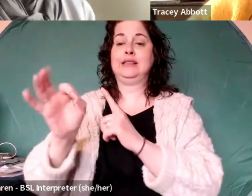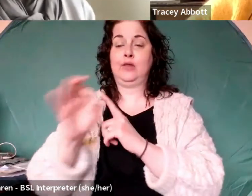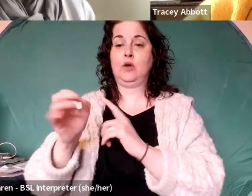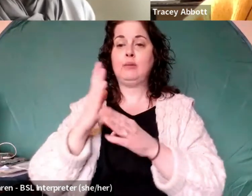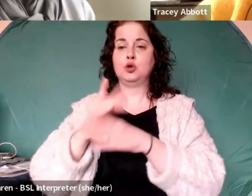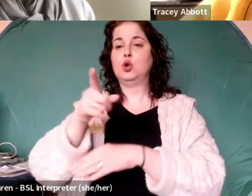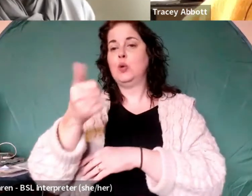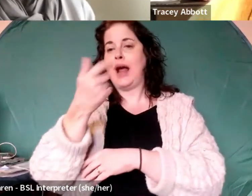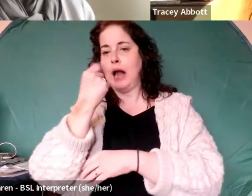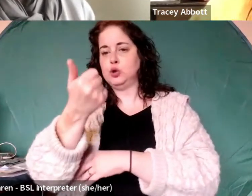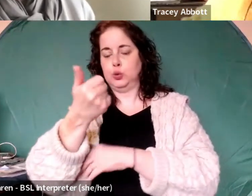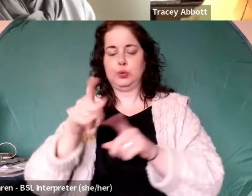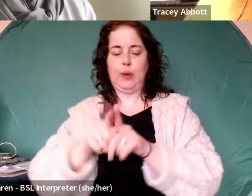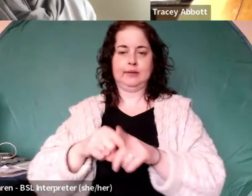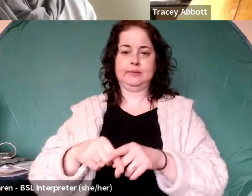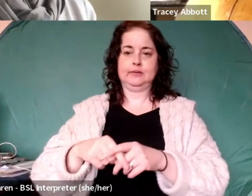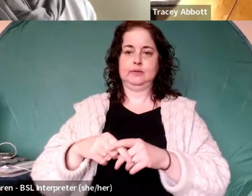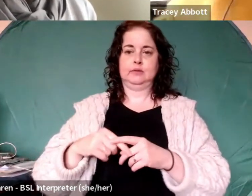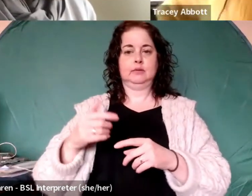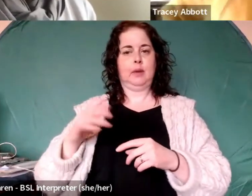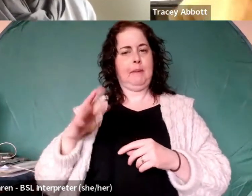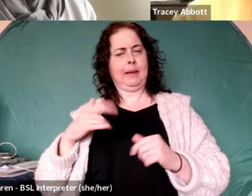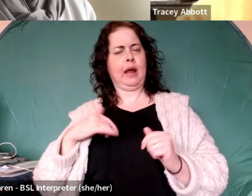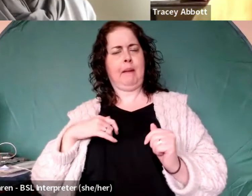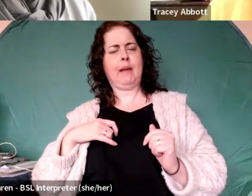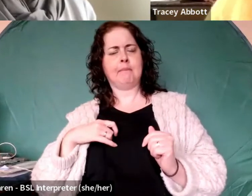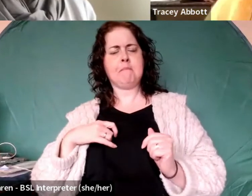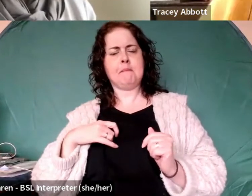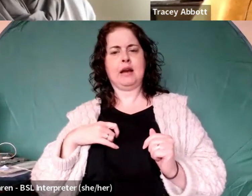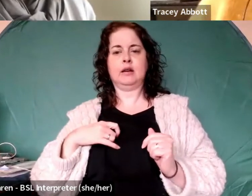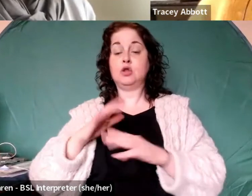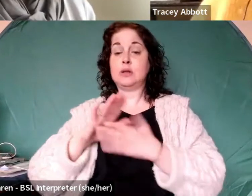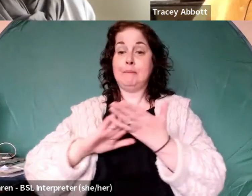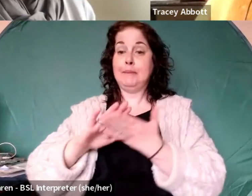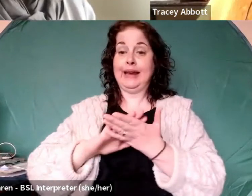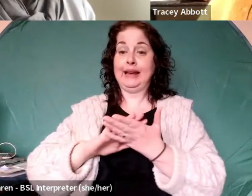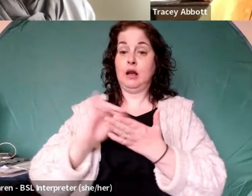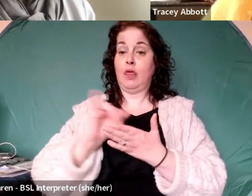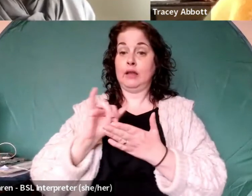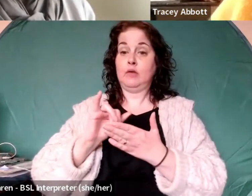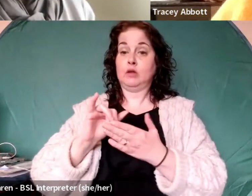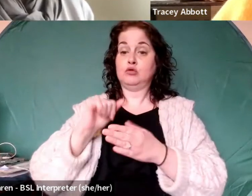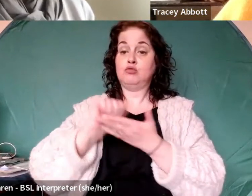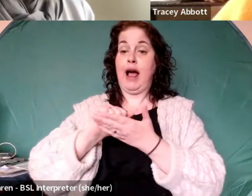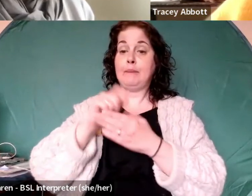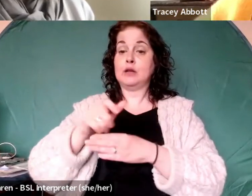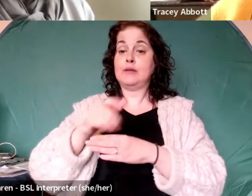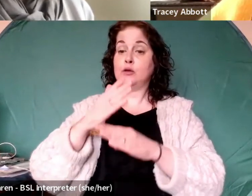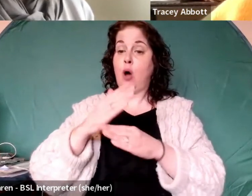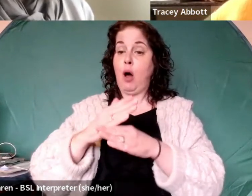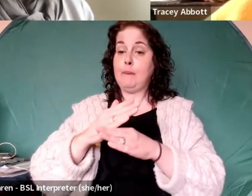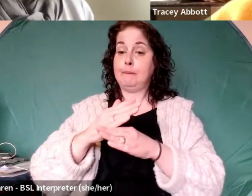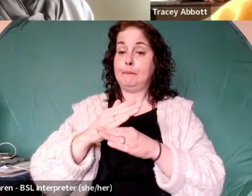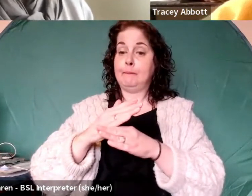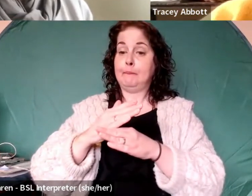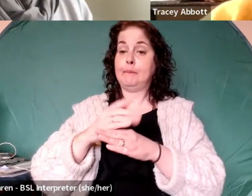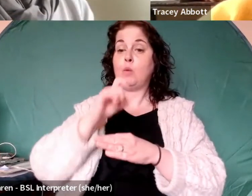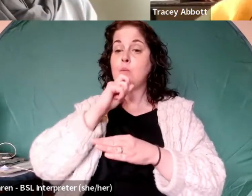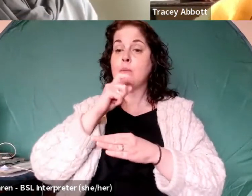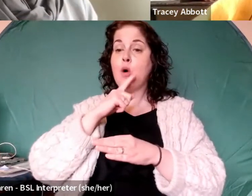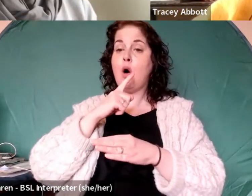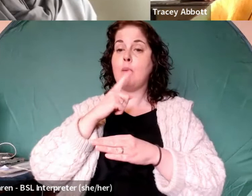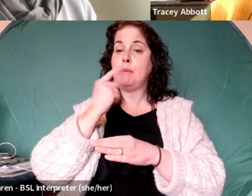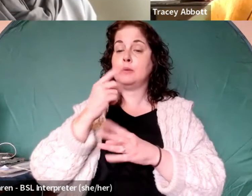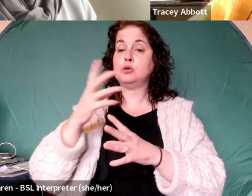you're pretty good at blagging through interviews. Maybe. Doesn't necessarily mean that either of us would be the right person for that job, but it means we're more likely to get it.